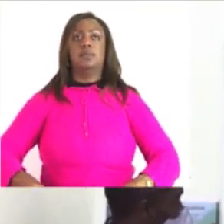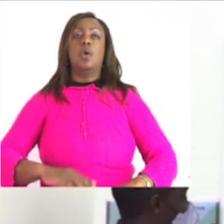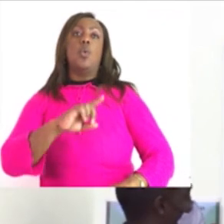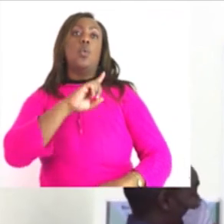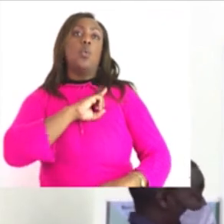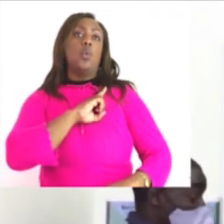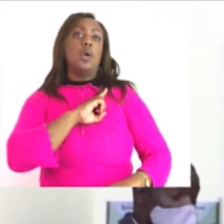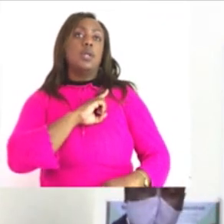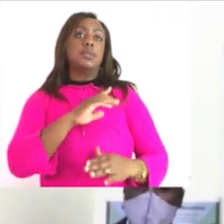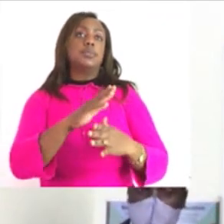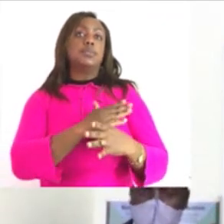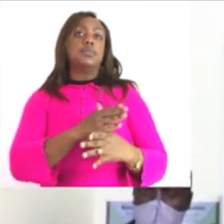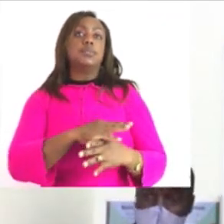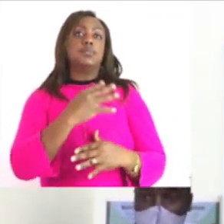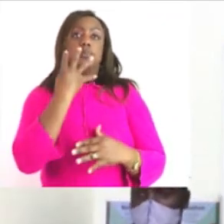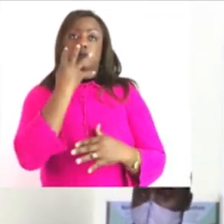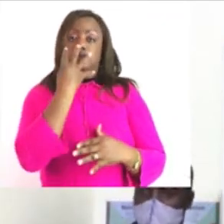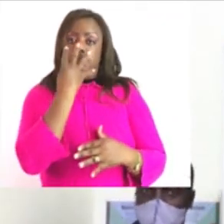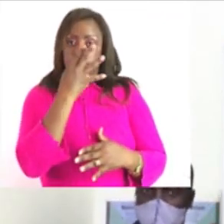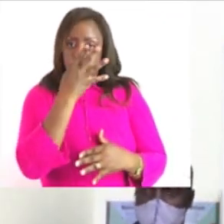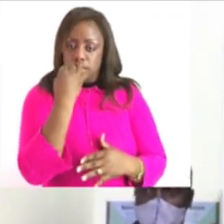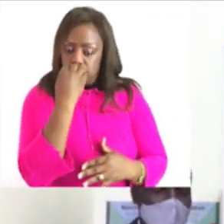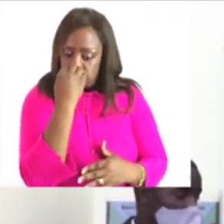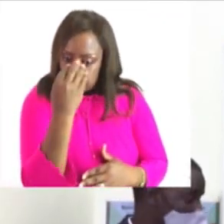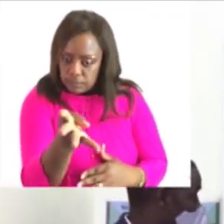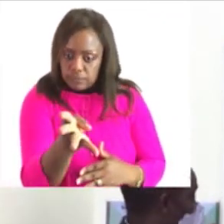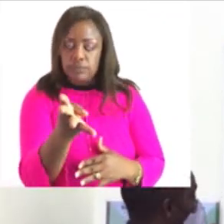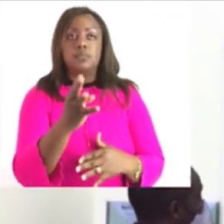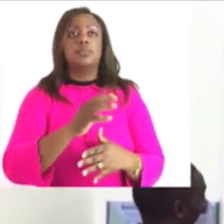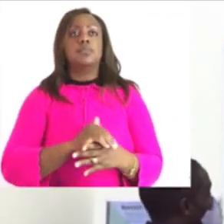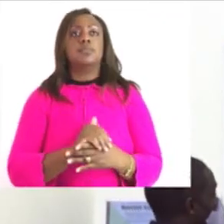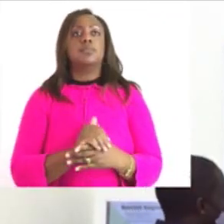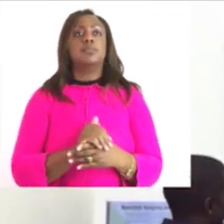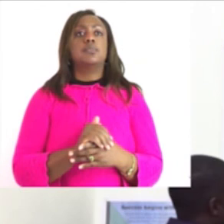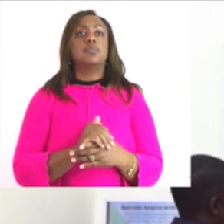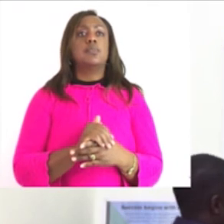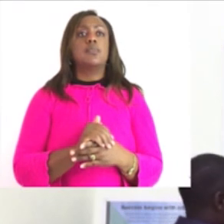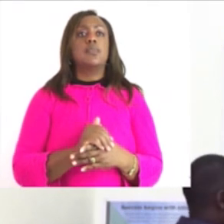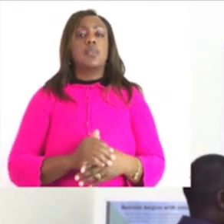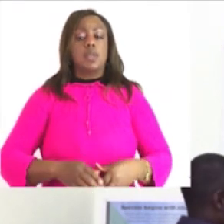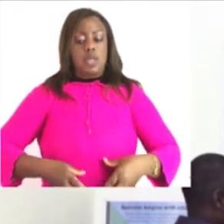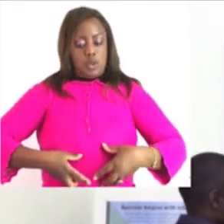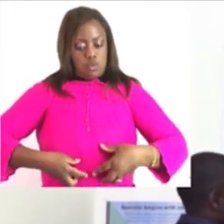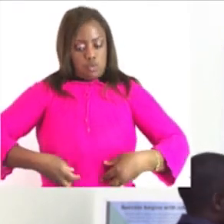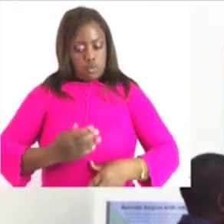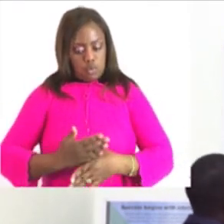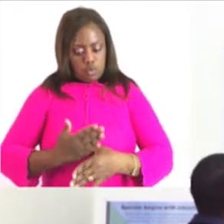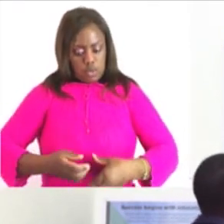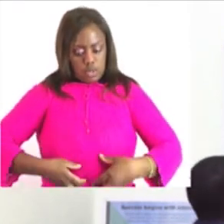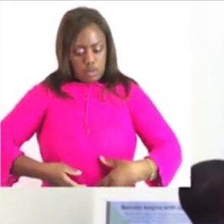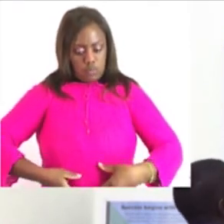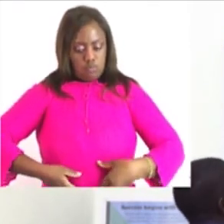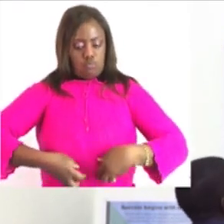lungs. The diaphragm squeeze moving up and forces the air in my